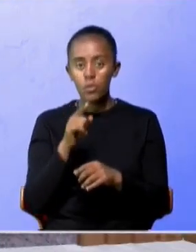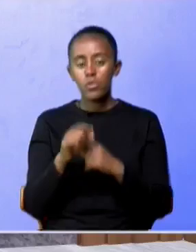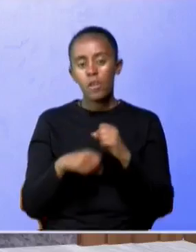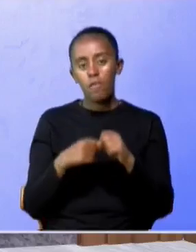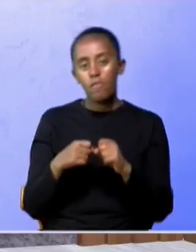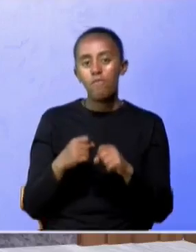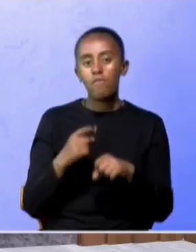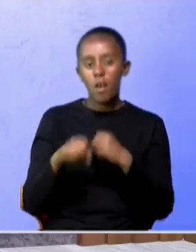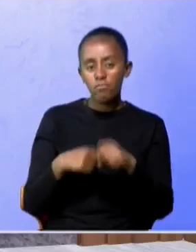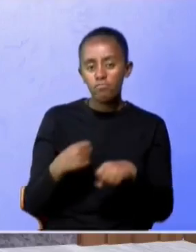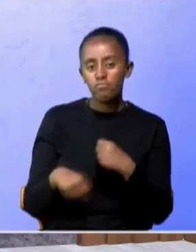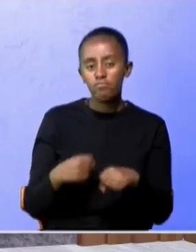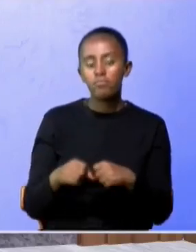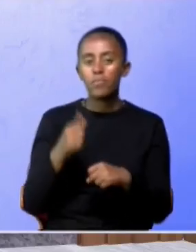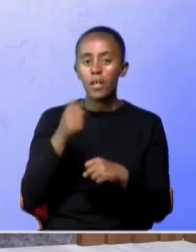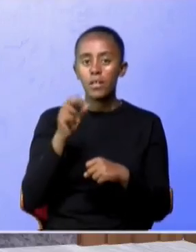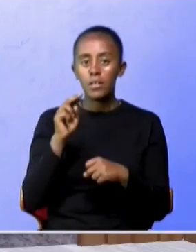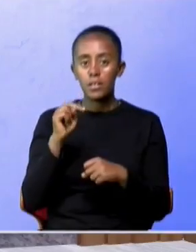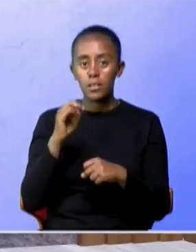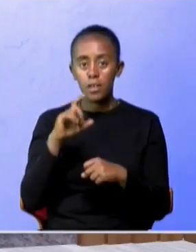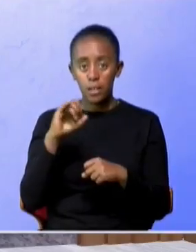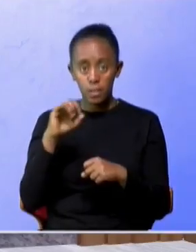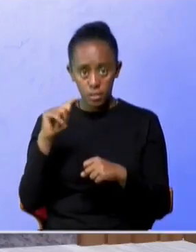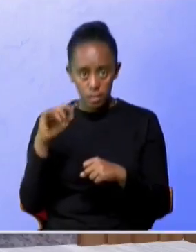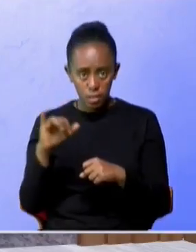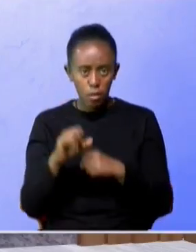from anxiety. If you have